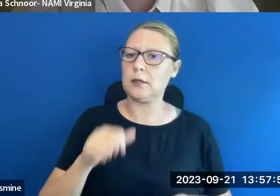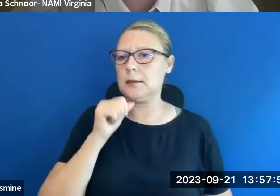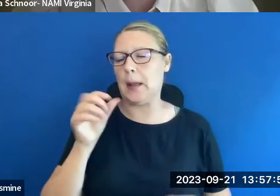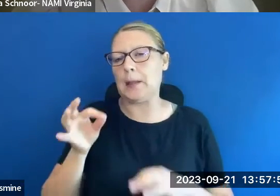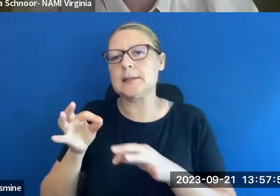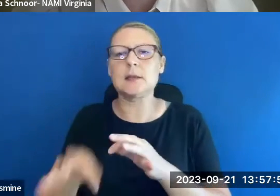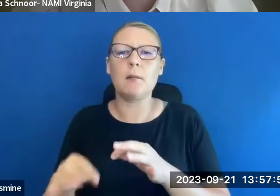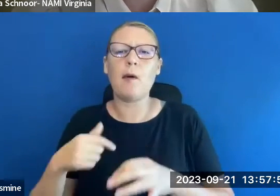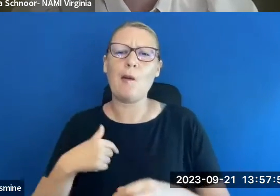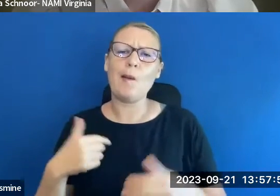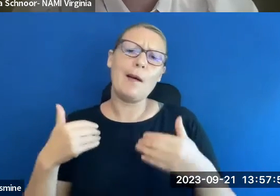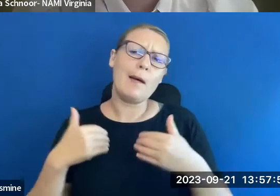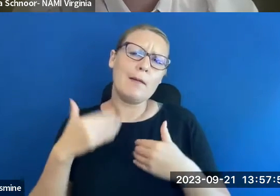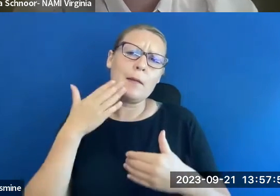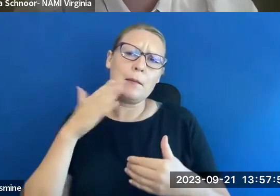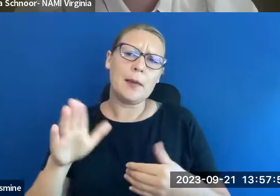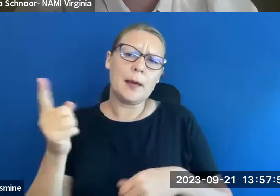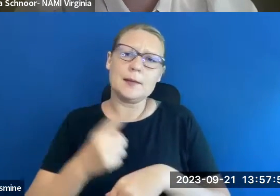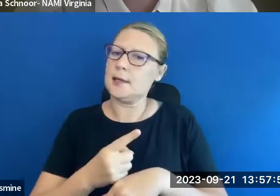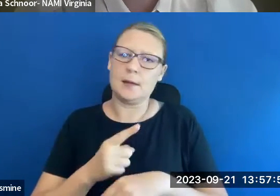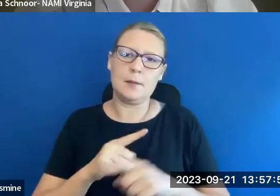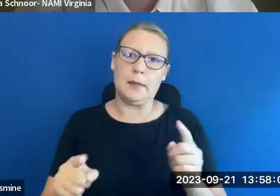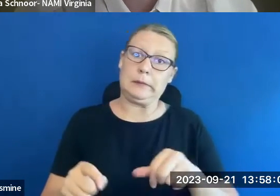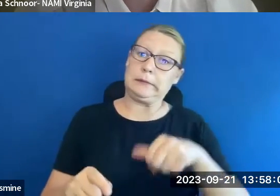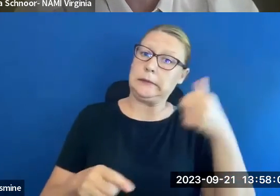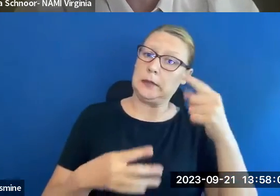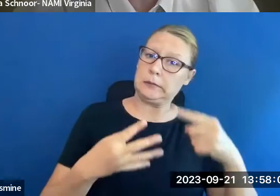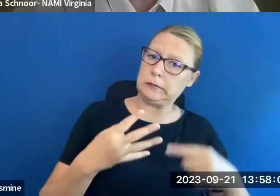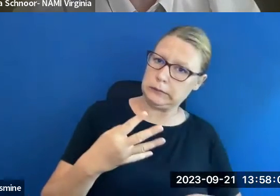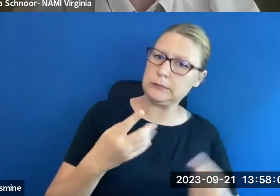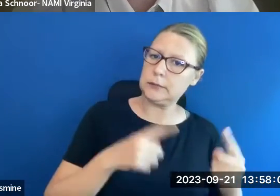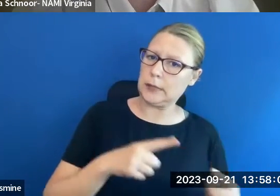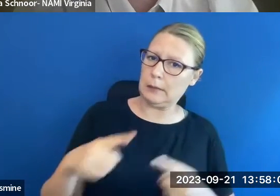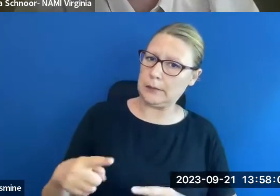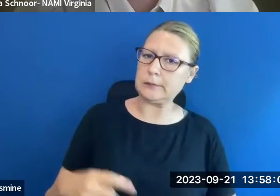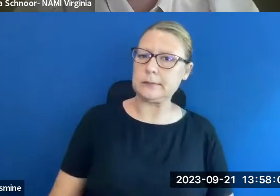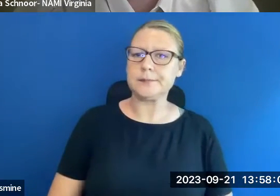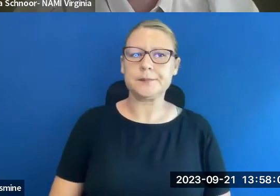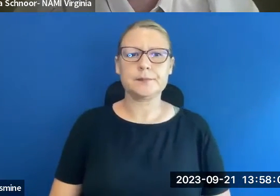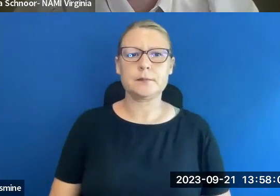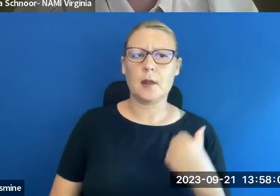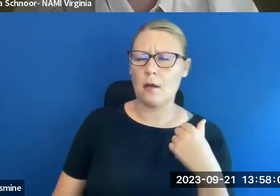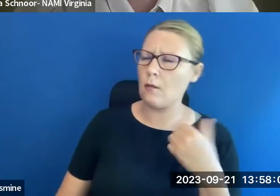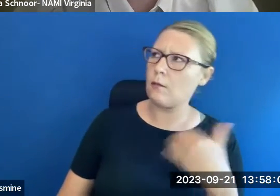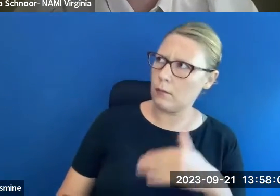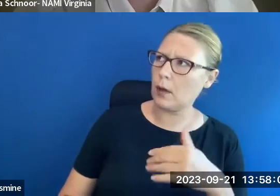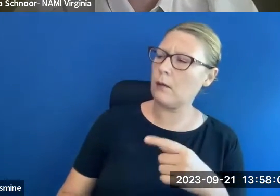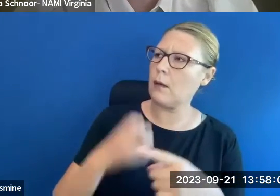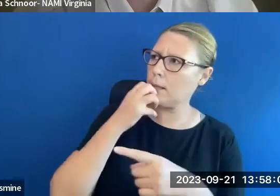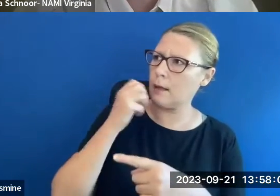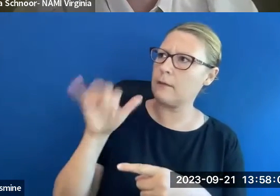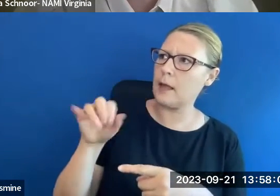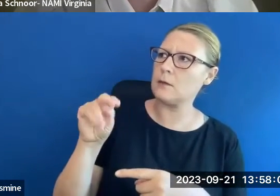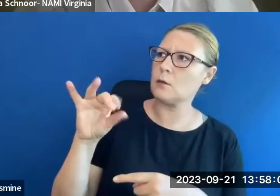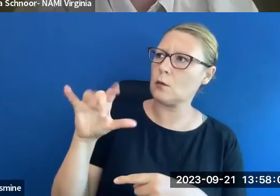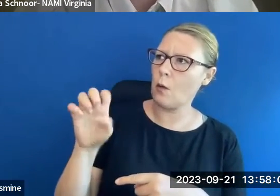Thank you for that, Nicole. I love hearing your insight on this. I really think the only thing that I have to add